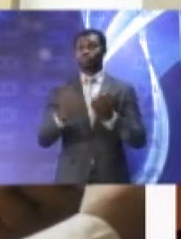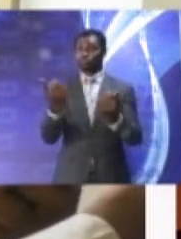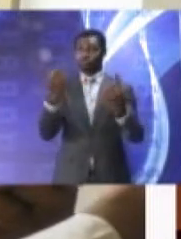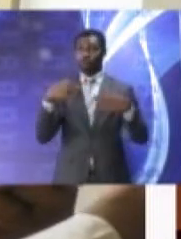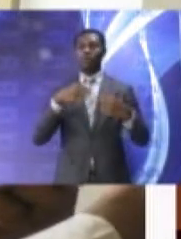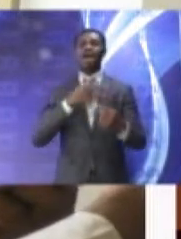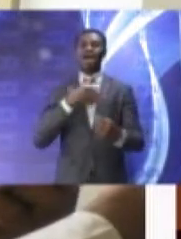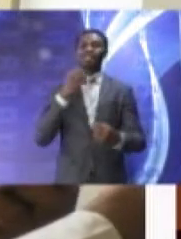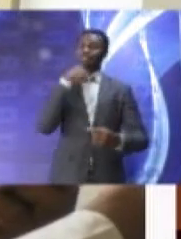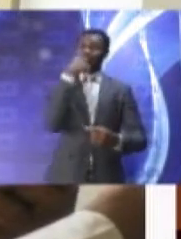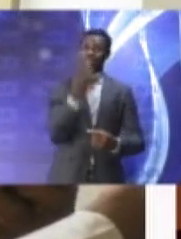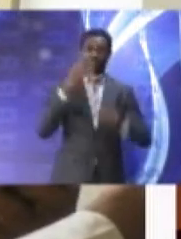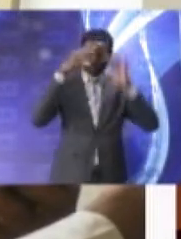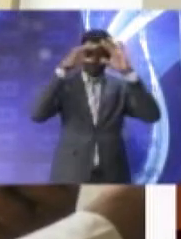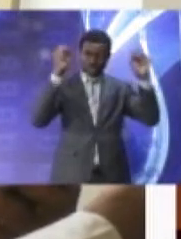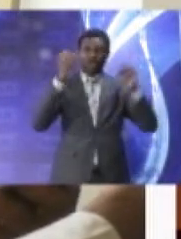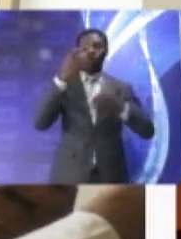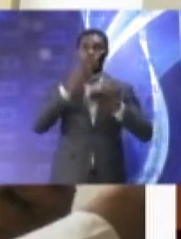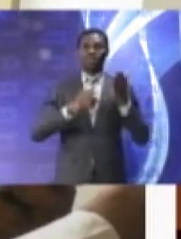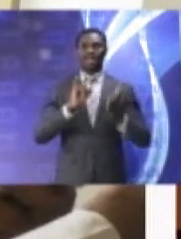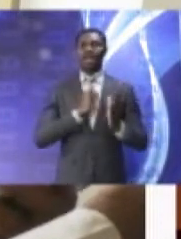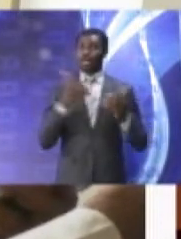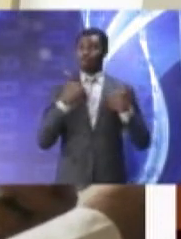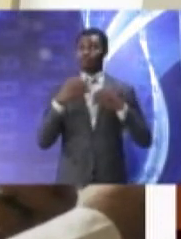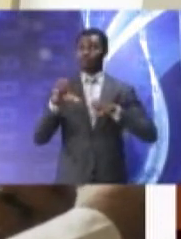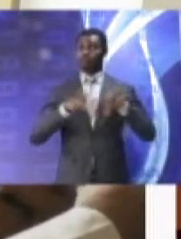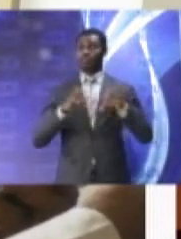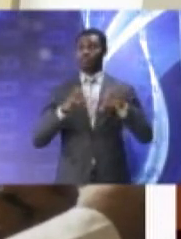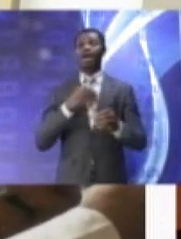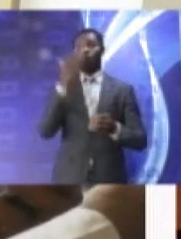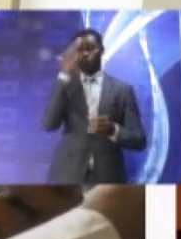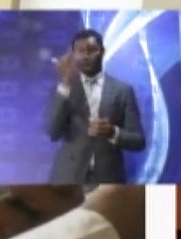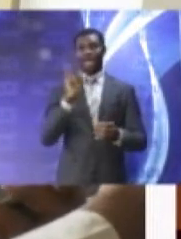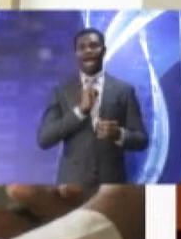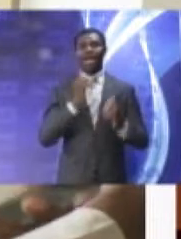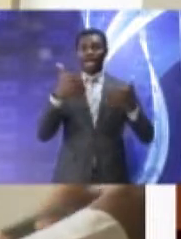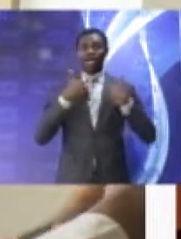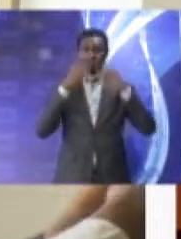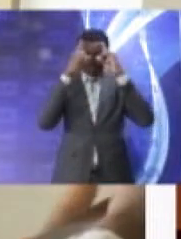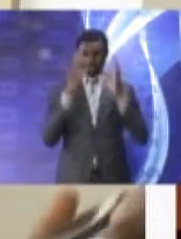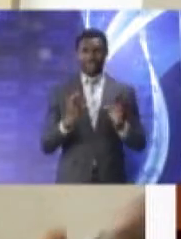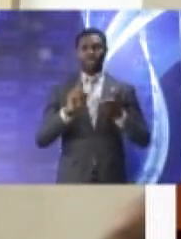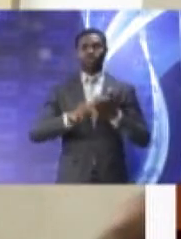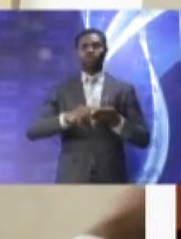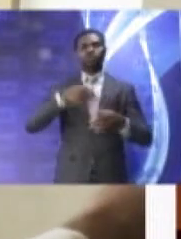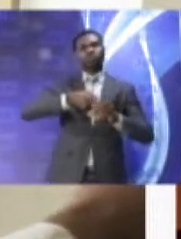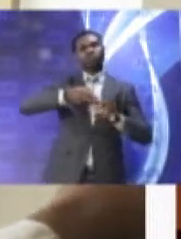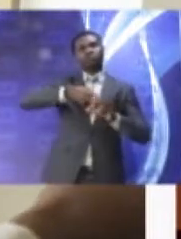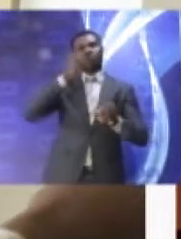tell him what I have done and why I have decided to take the decision I took.